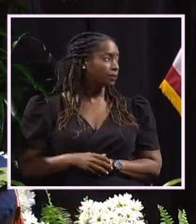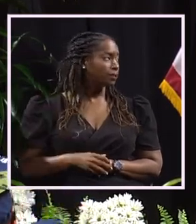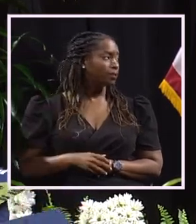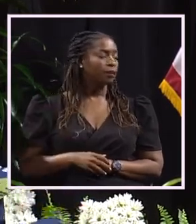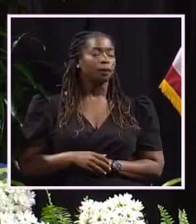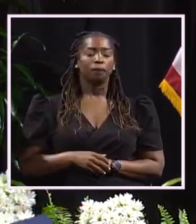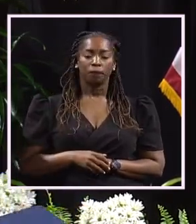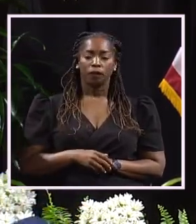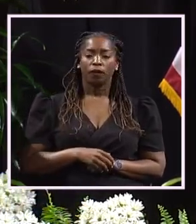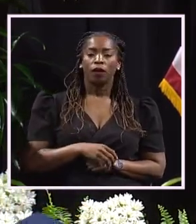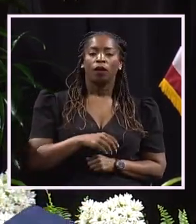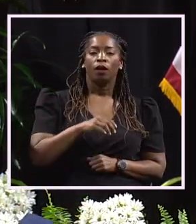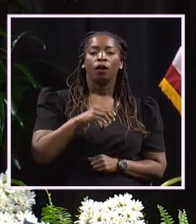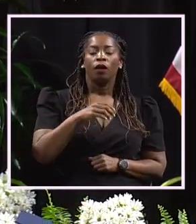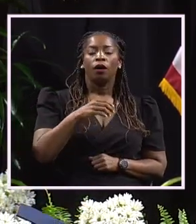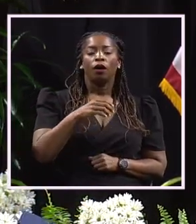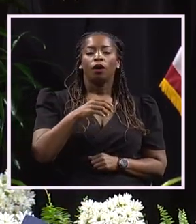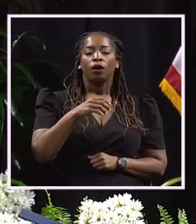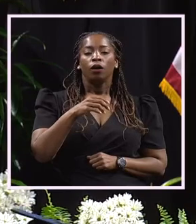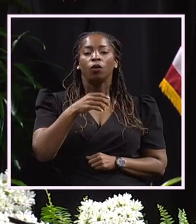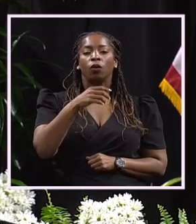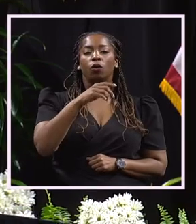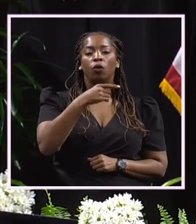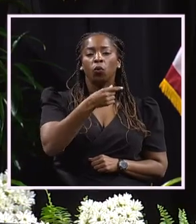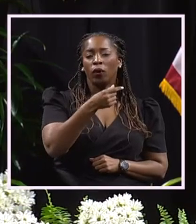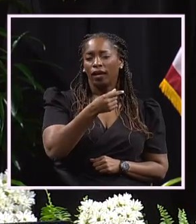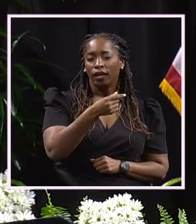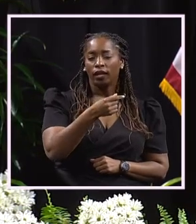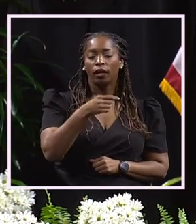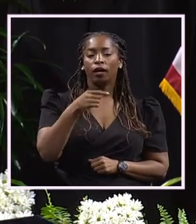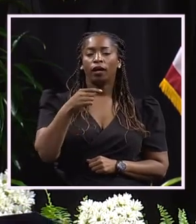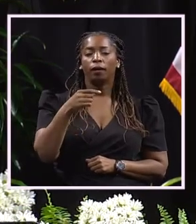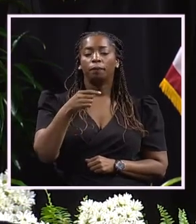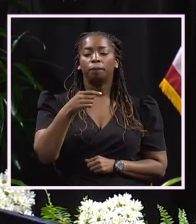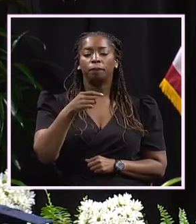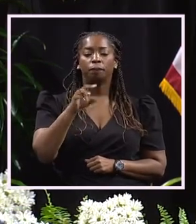Quinn Morgan Sefsik, MBA.